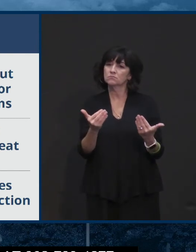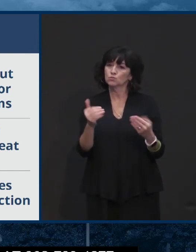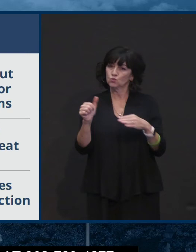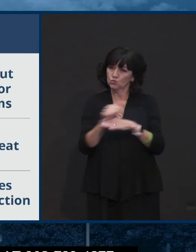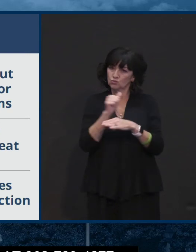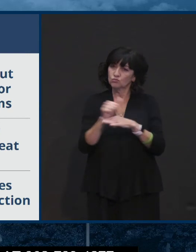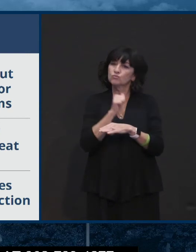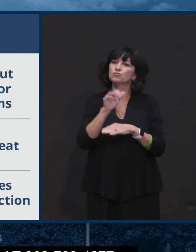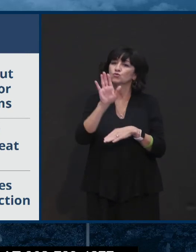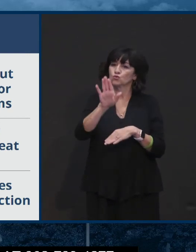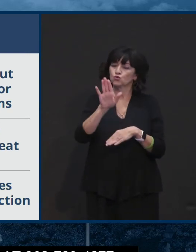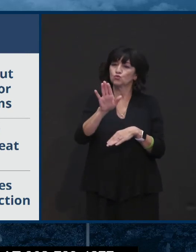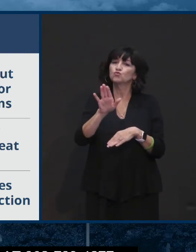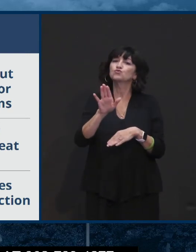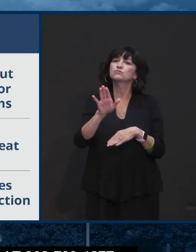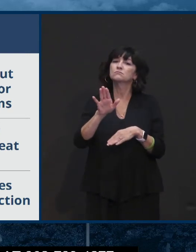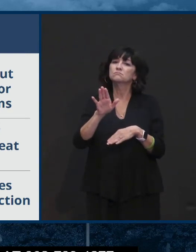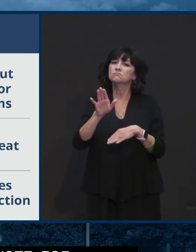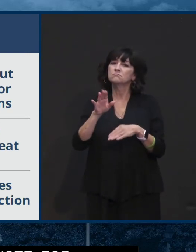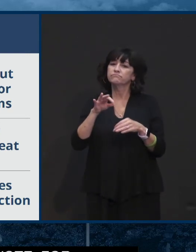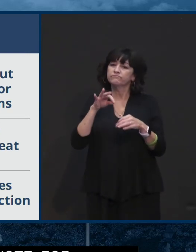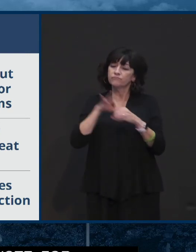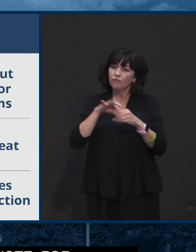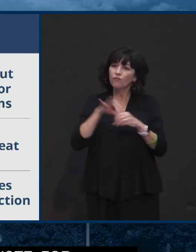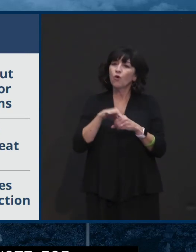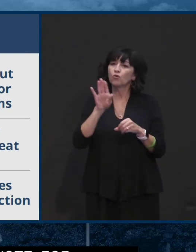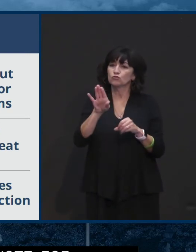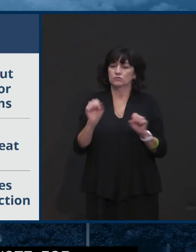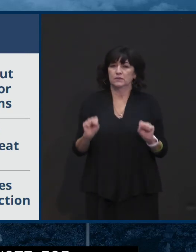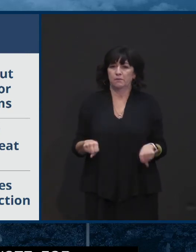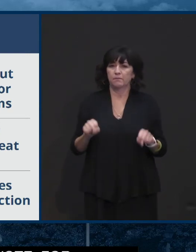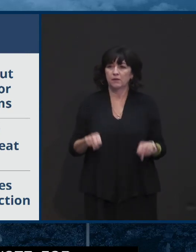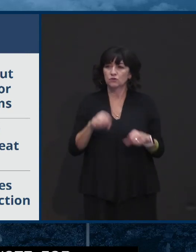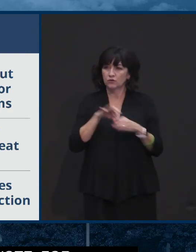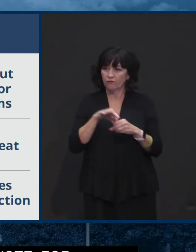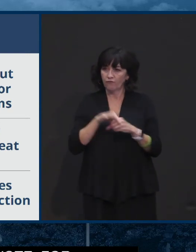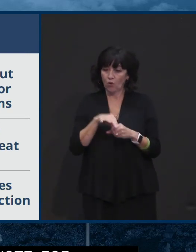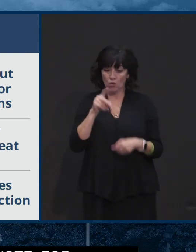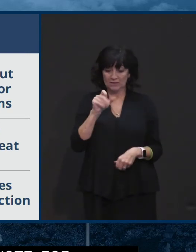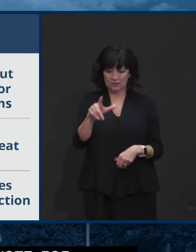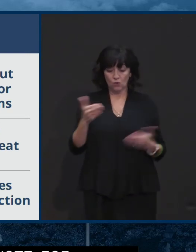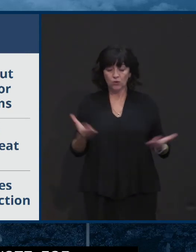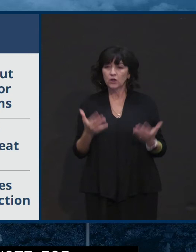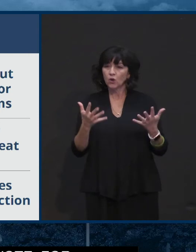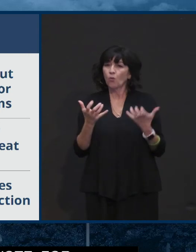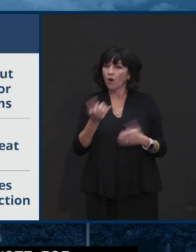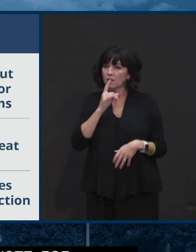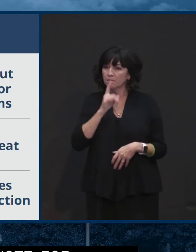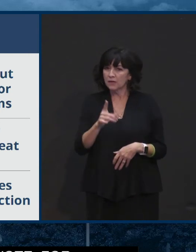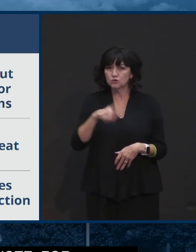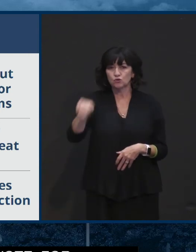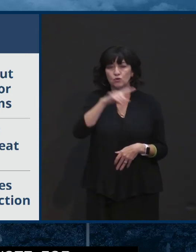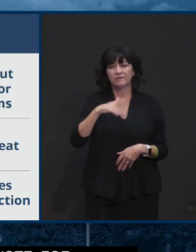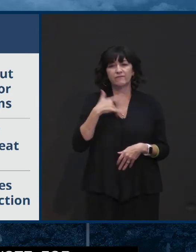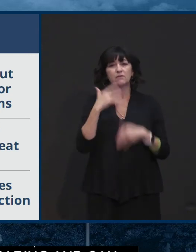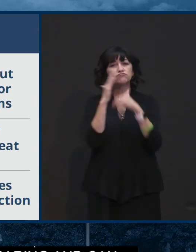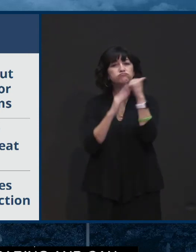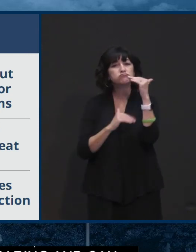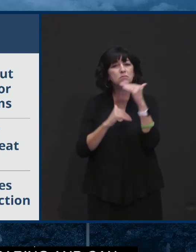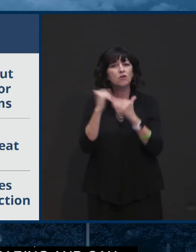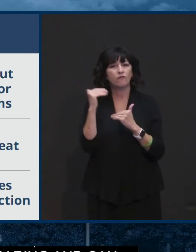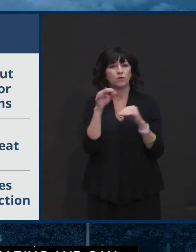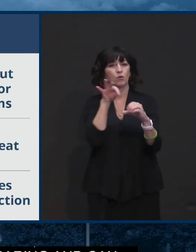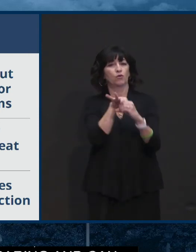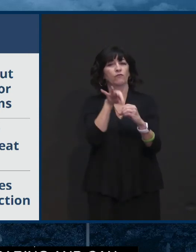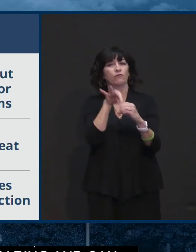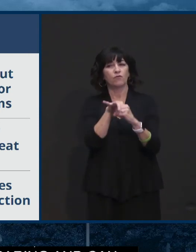prepared, has been preparing, and can assure that you are safe in voting and that your vote will count. Thank you very much, Governor. Thank